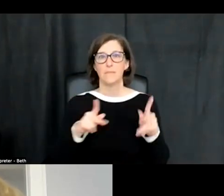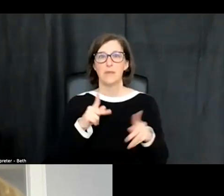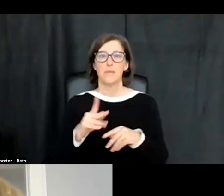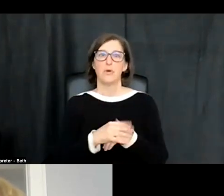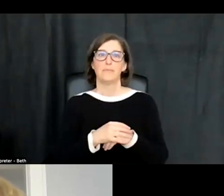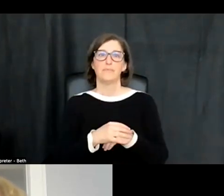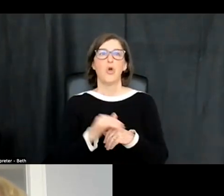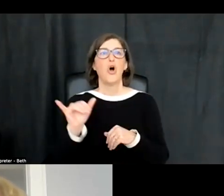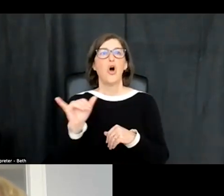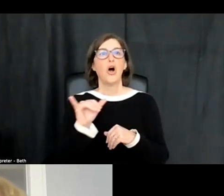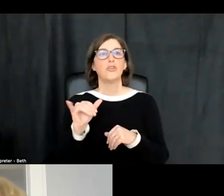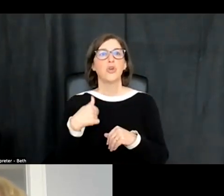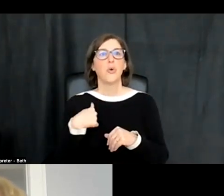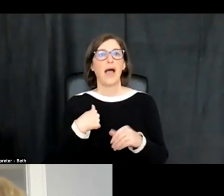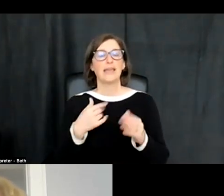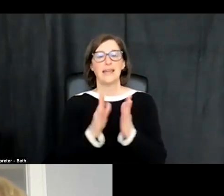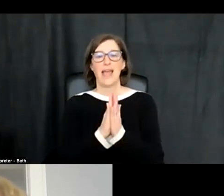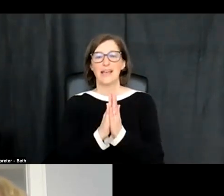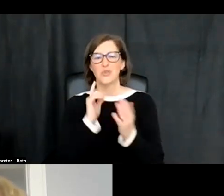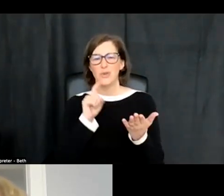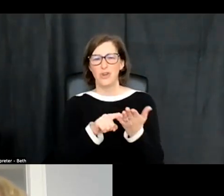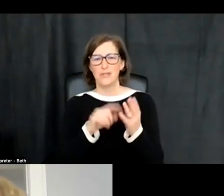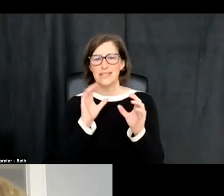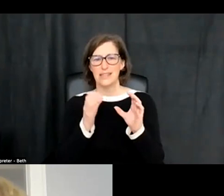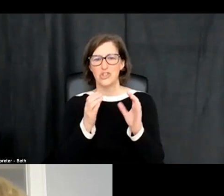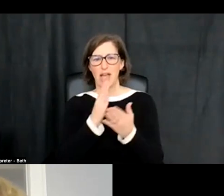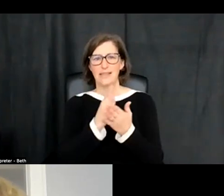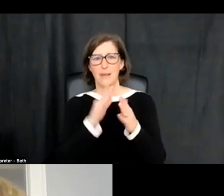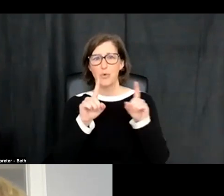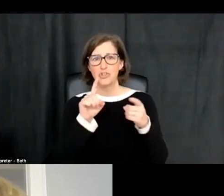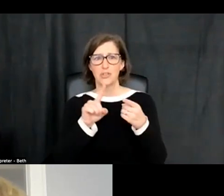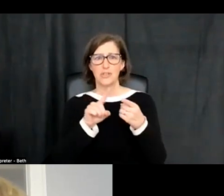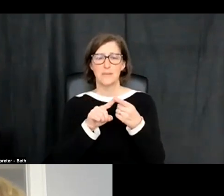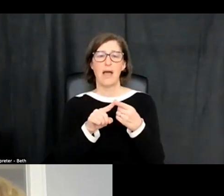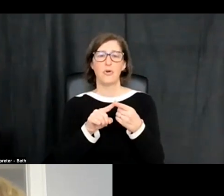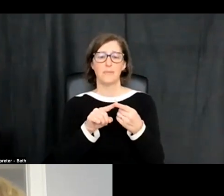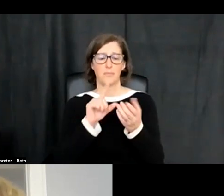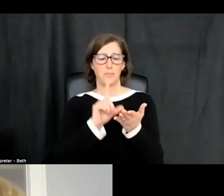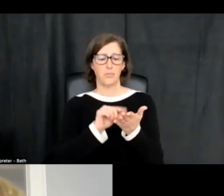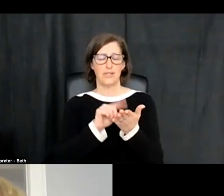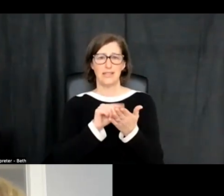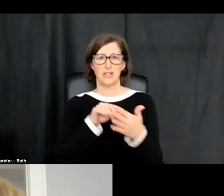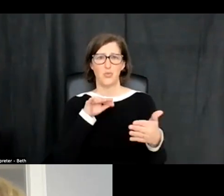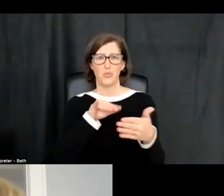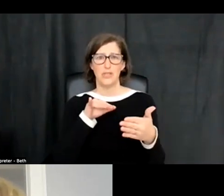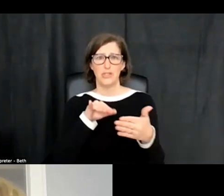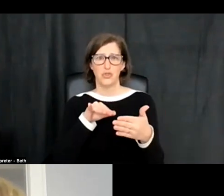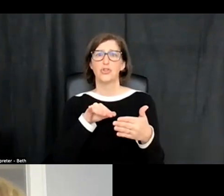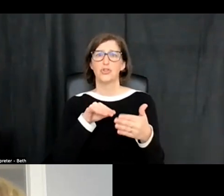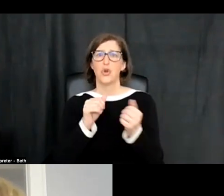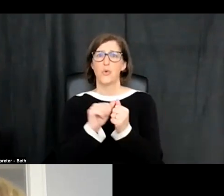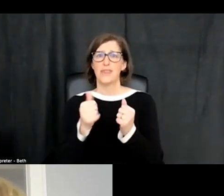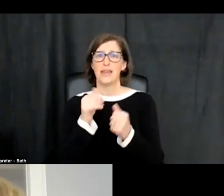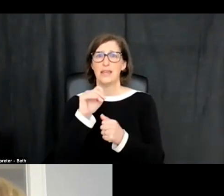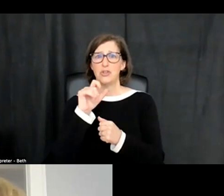me also ask, we've noticed in the chat a few questions around published studies with any of these tools. I know, Carol, you